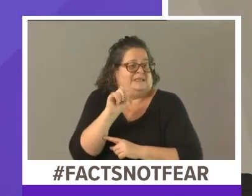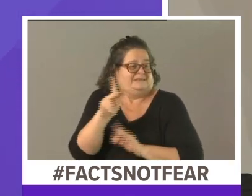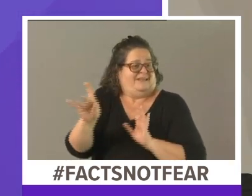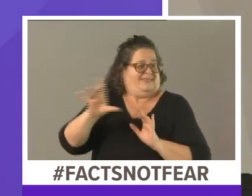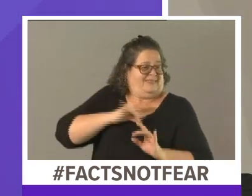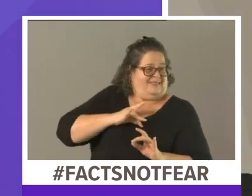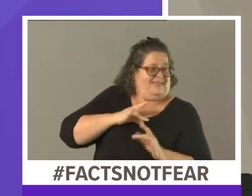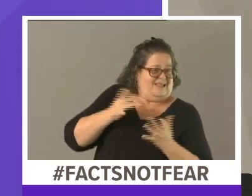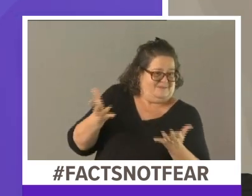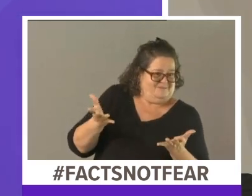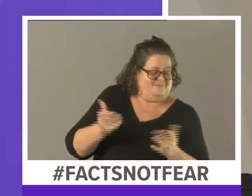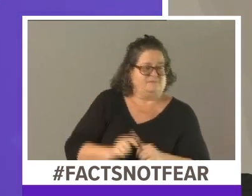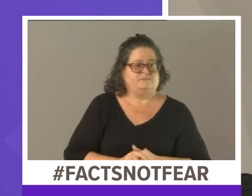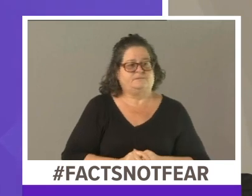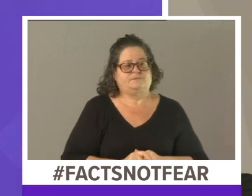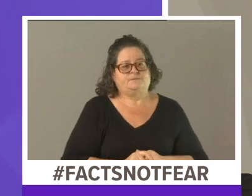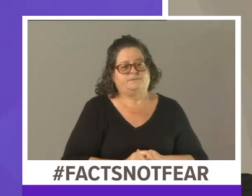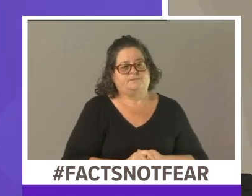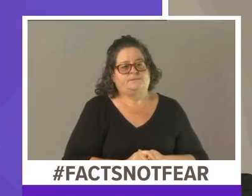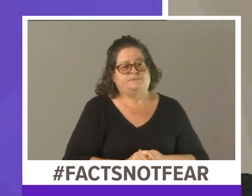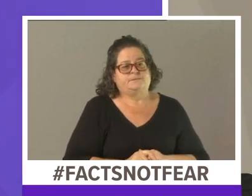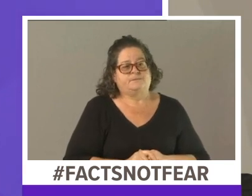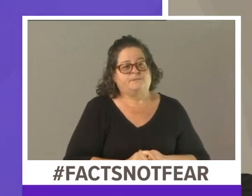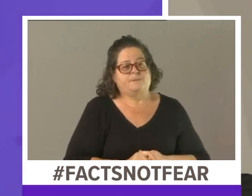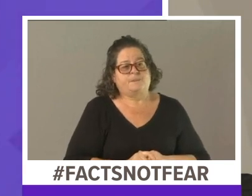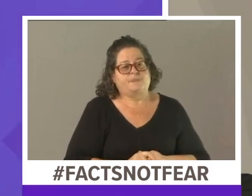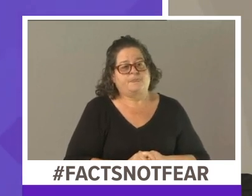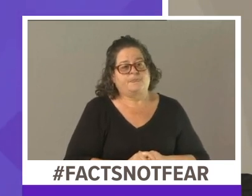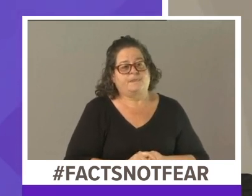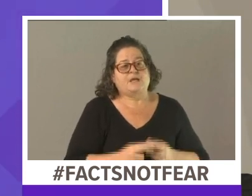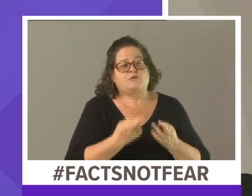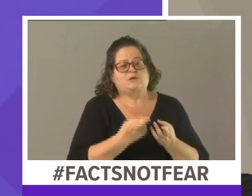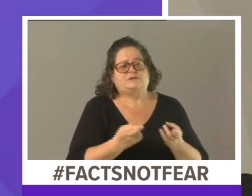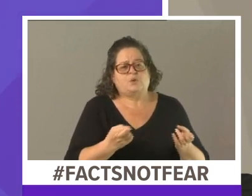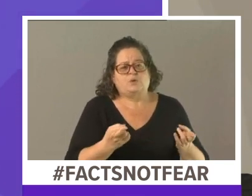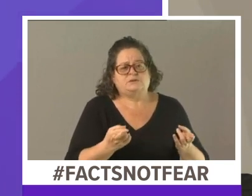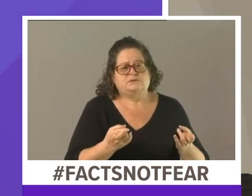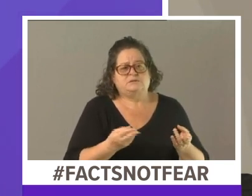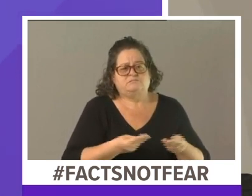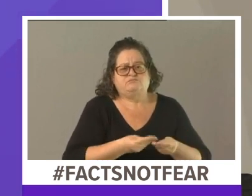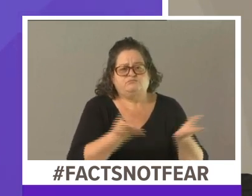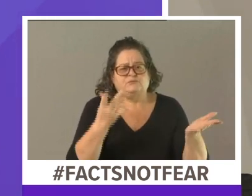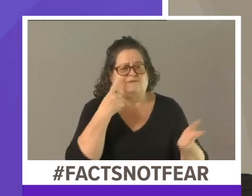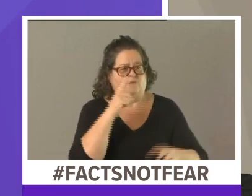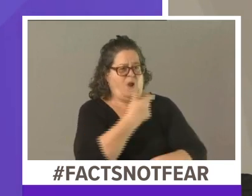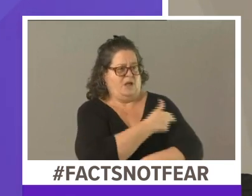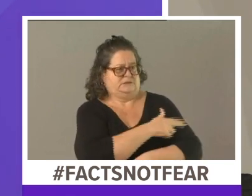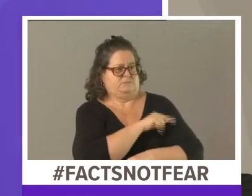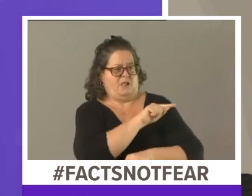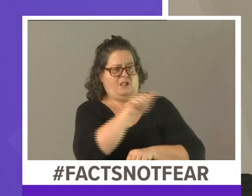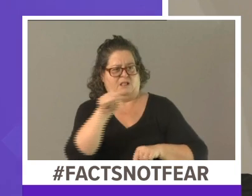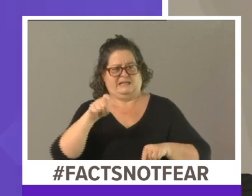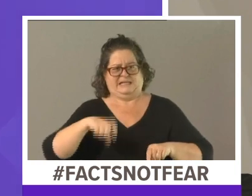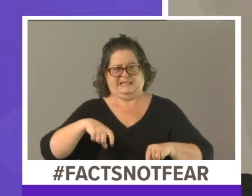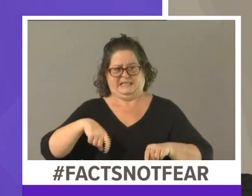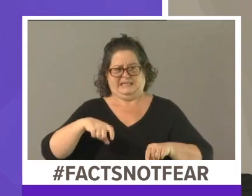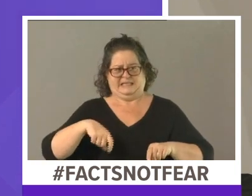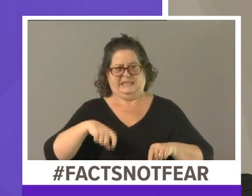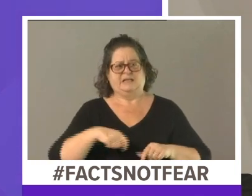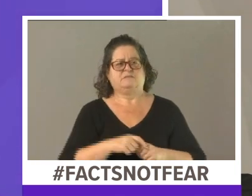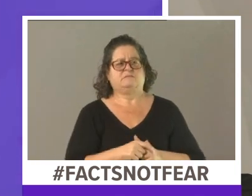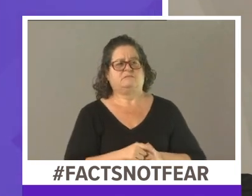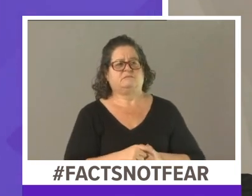So to talk about a couple of the resources that we are providing to our hospitals, we know that our hospitals have been on the front lines of